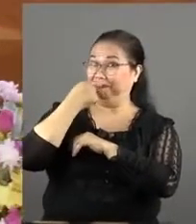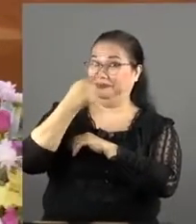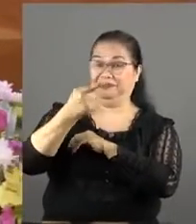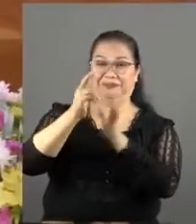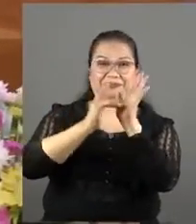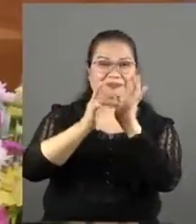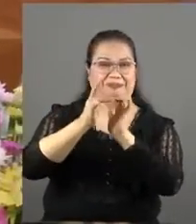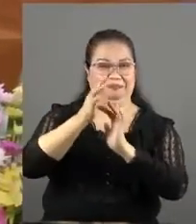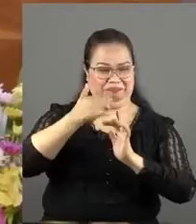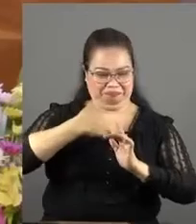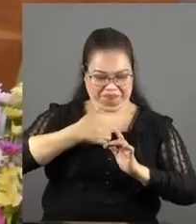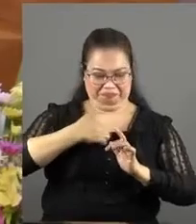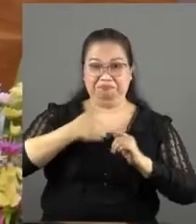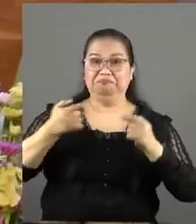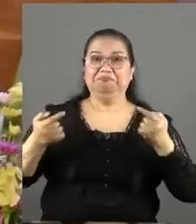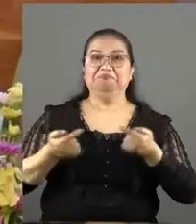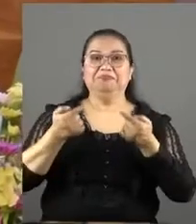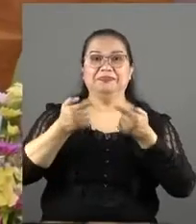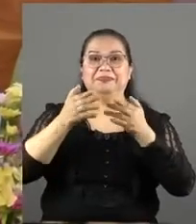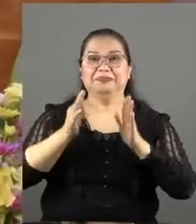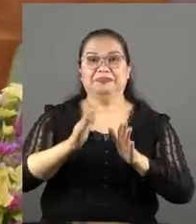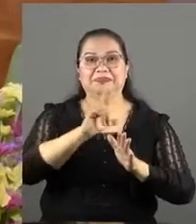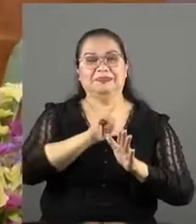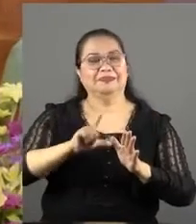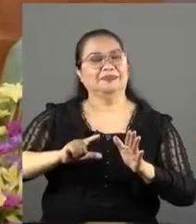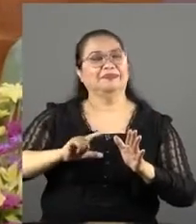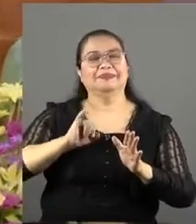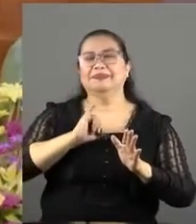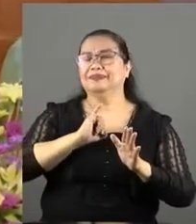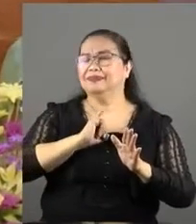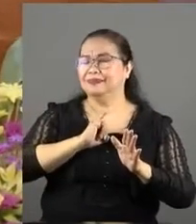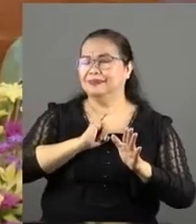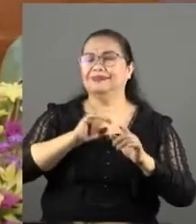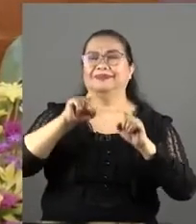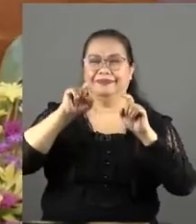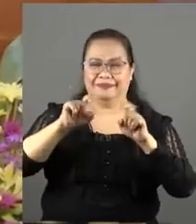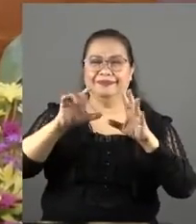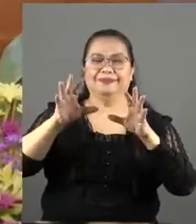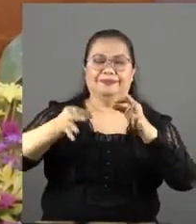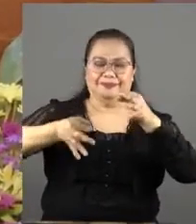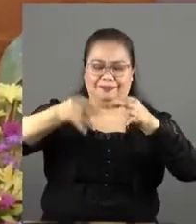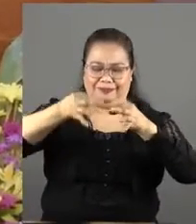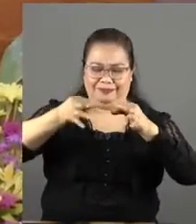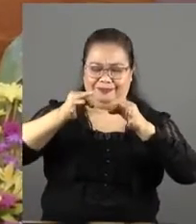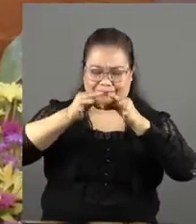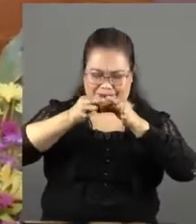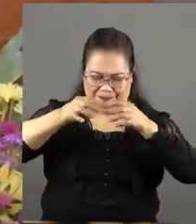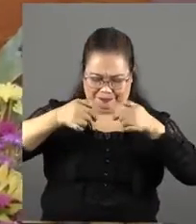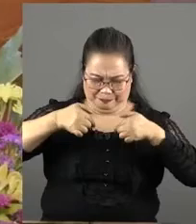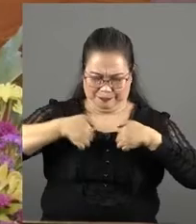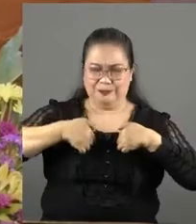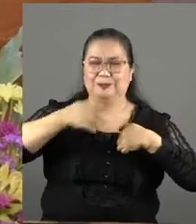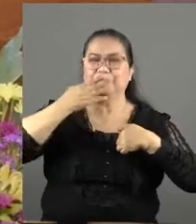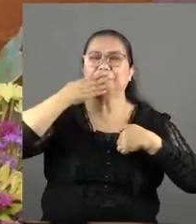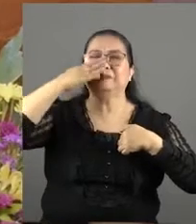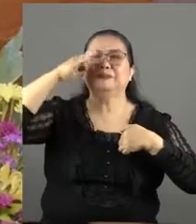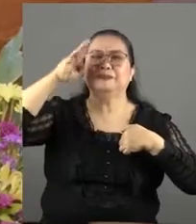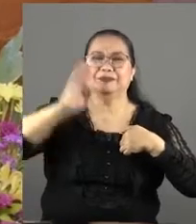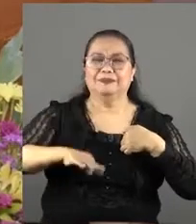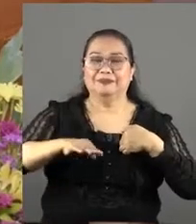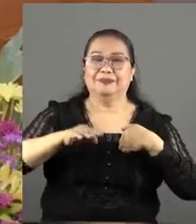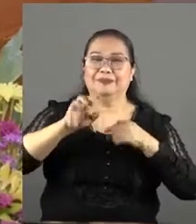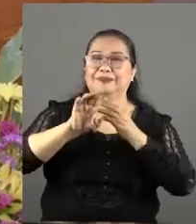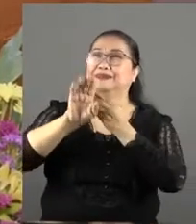Christ, I am a sinner, Lord. I deserve nothing but judgment. But I turn to you as God's way